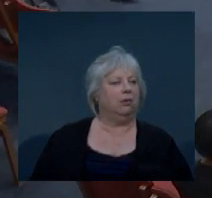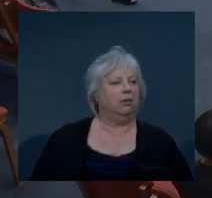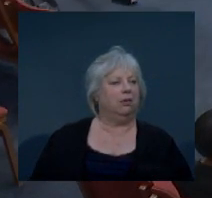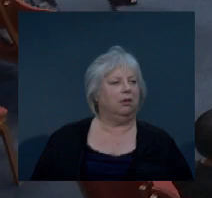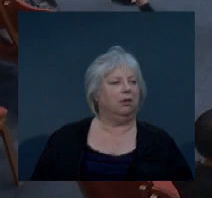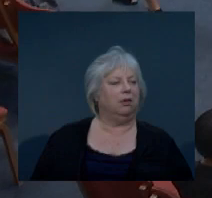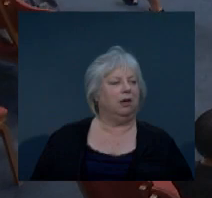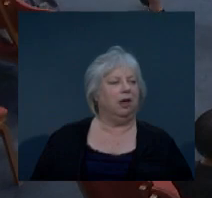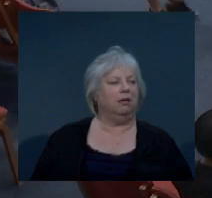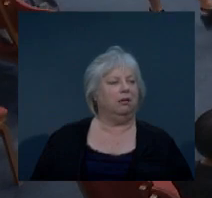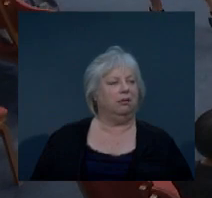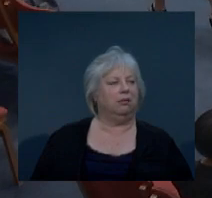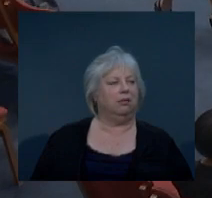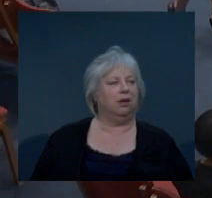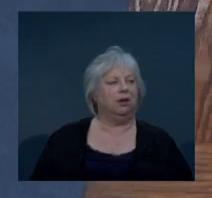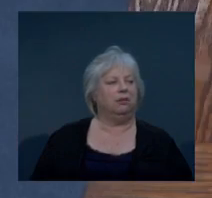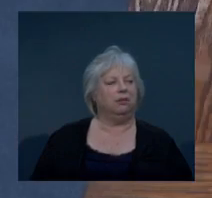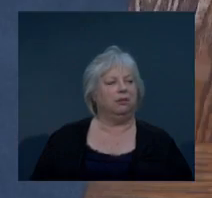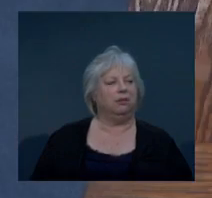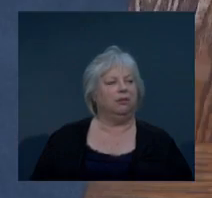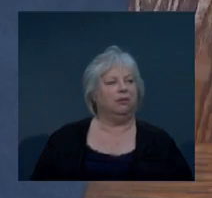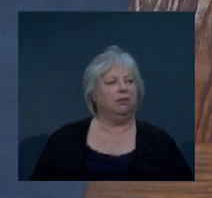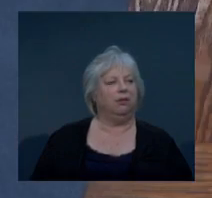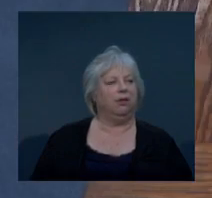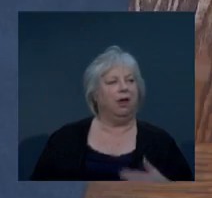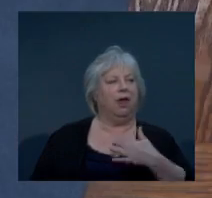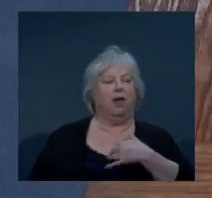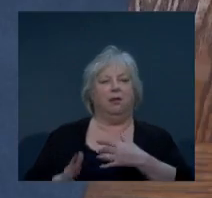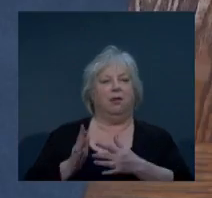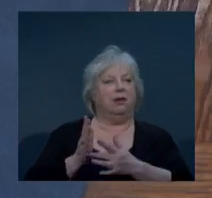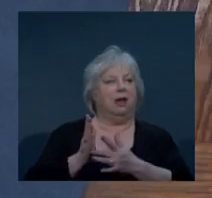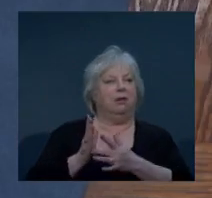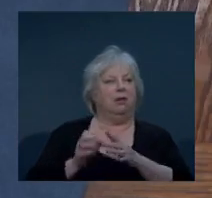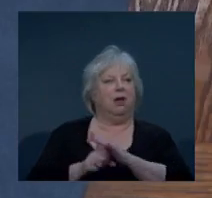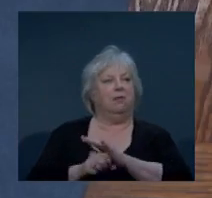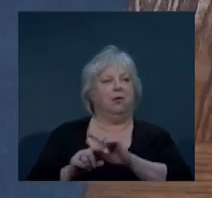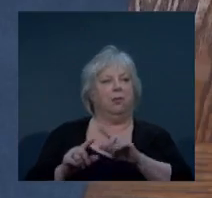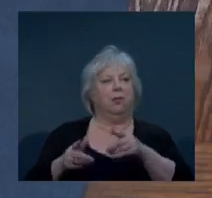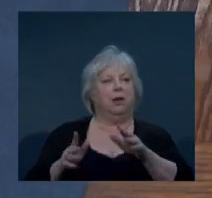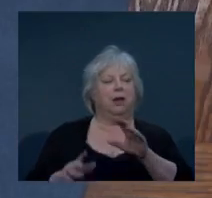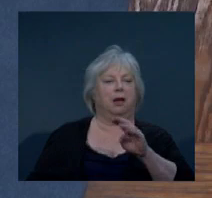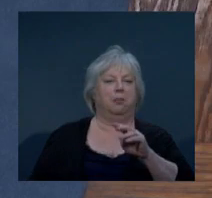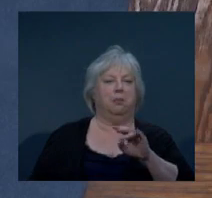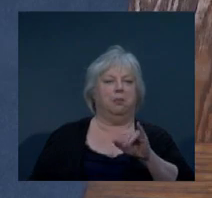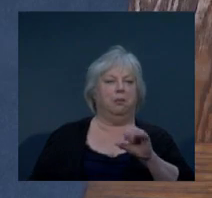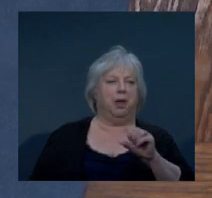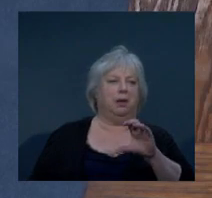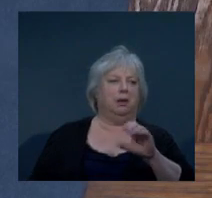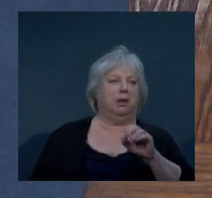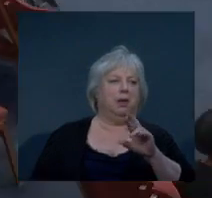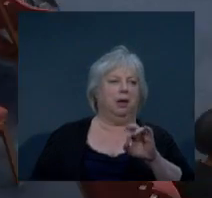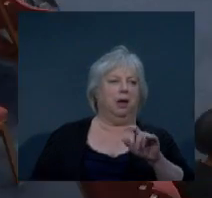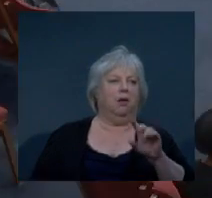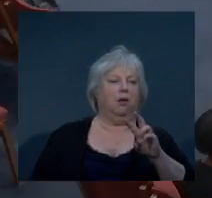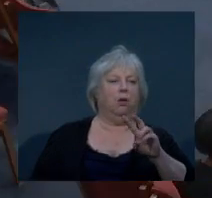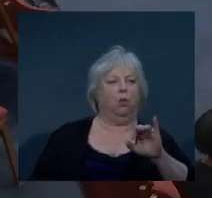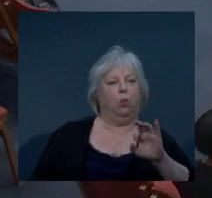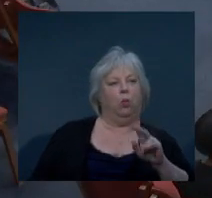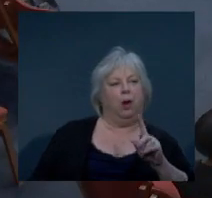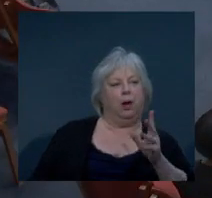Thank you, Mayor and members of the board. I've got the technical covered, but I'm going to let Ms. Carol Witham speak to the use.